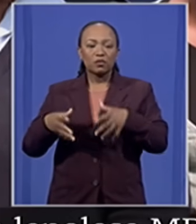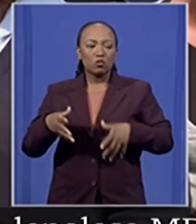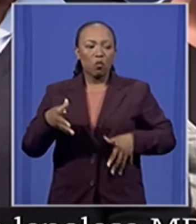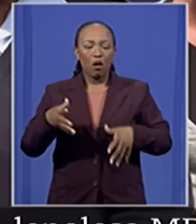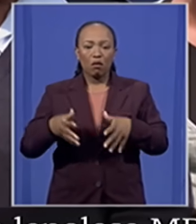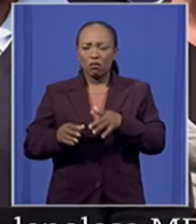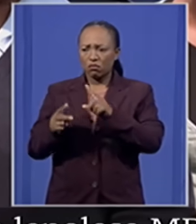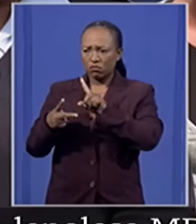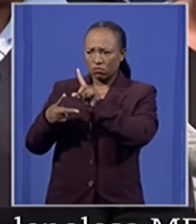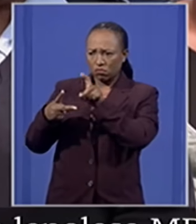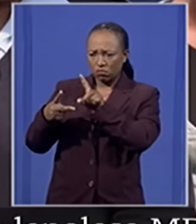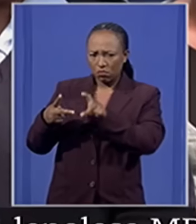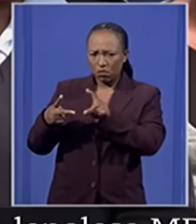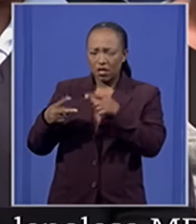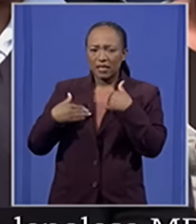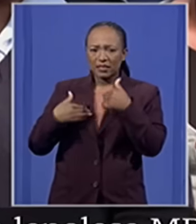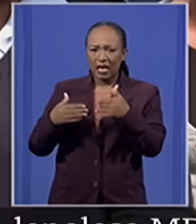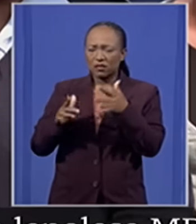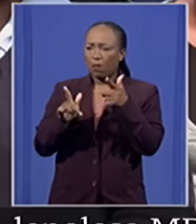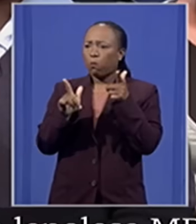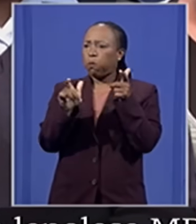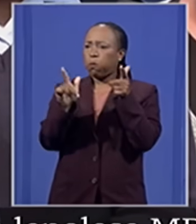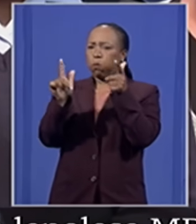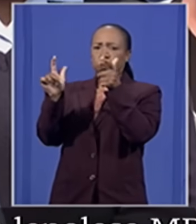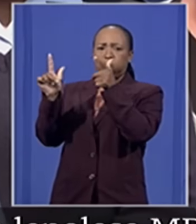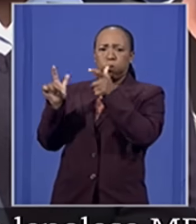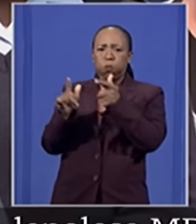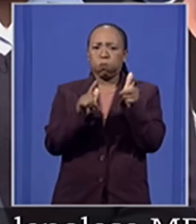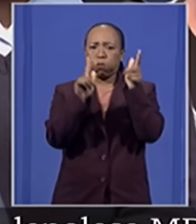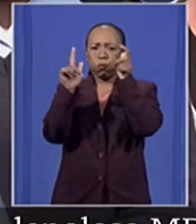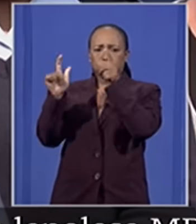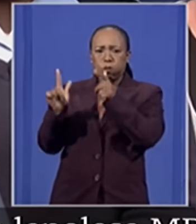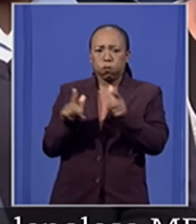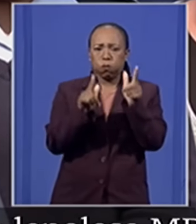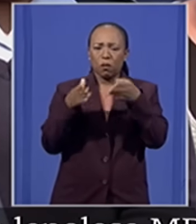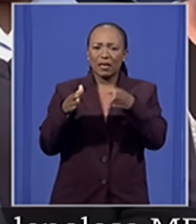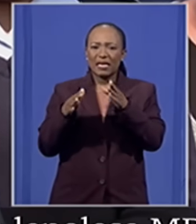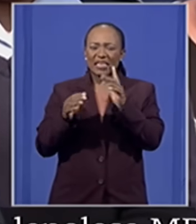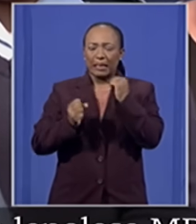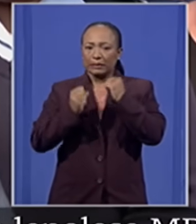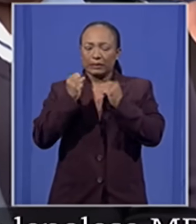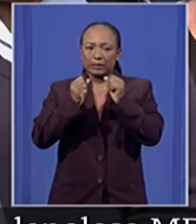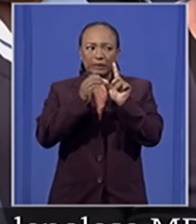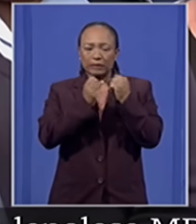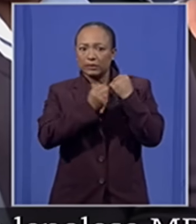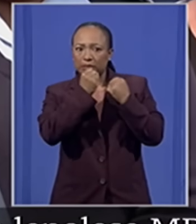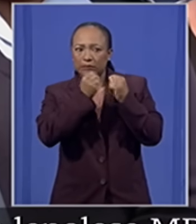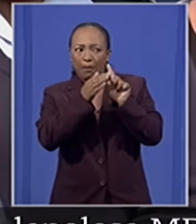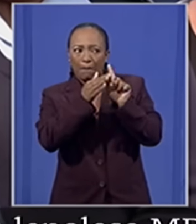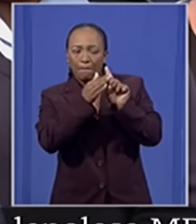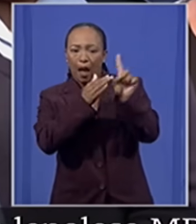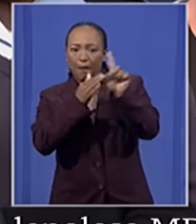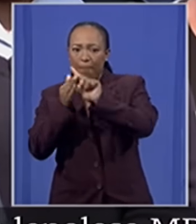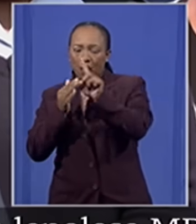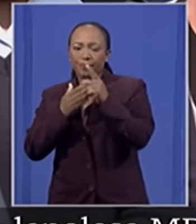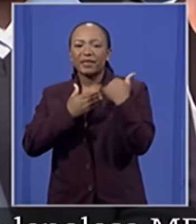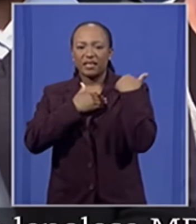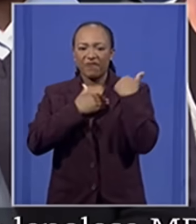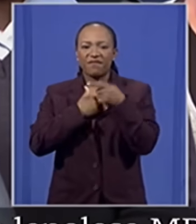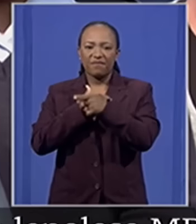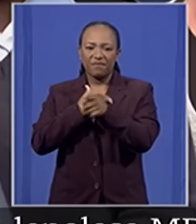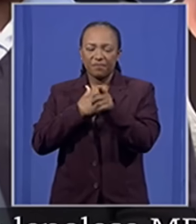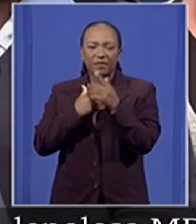questions. After that, starting shooting randomly in the street, and they managed to run away and they were safe with that. They were not injured